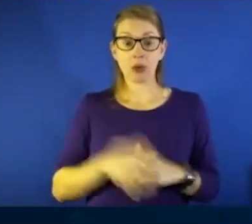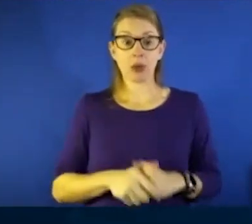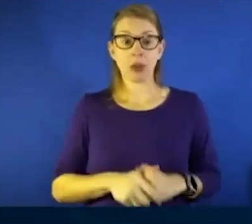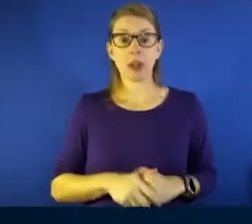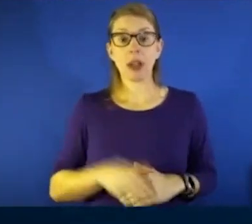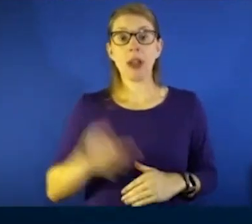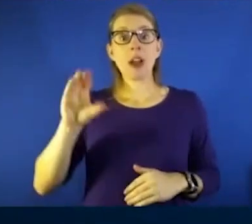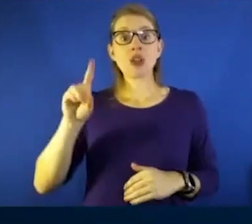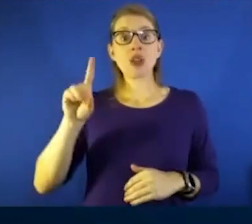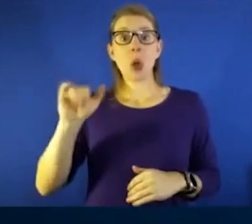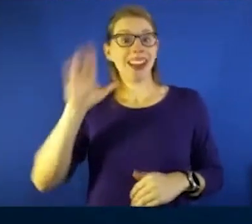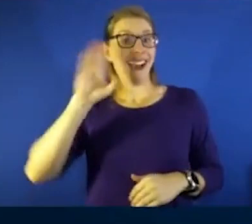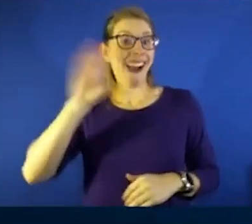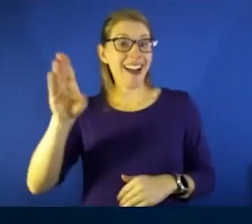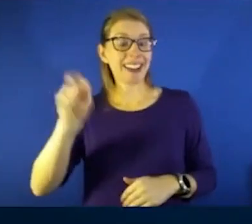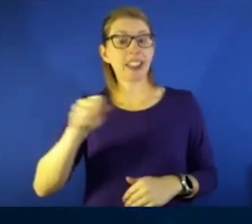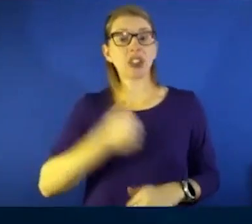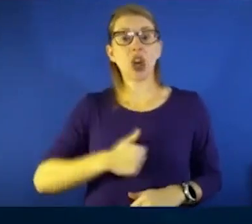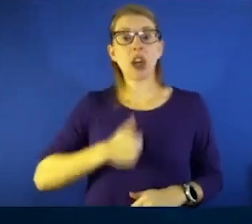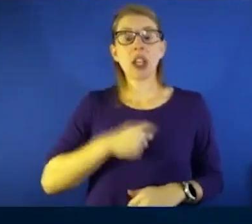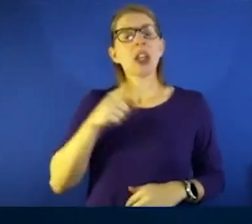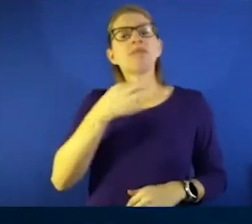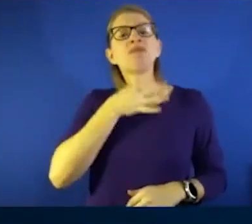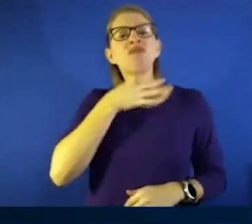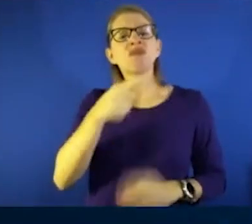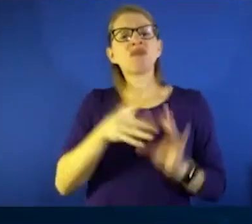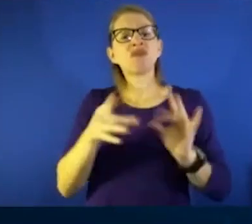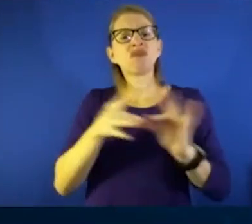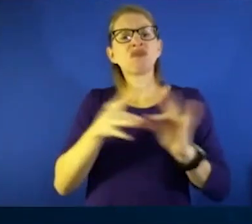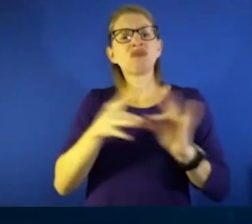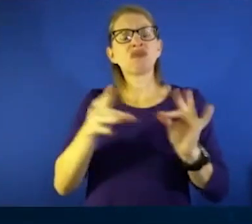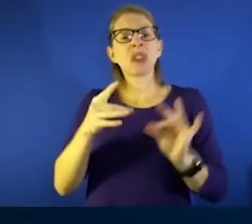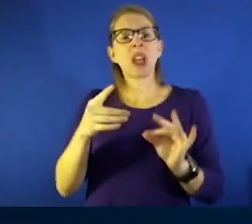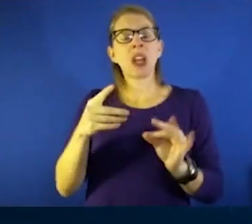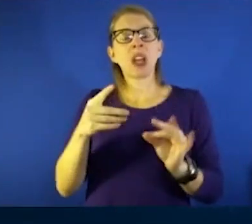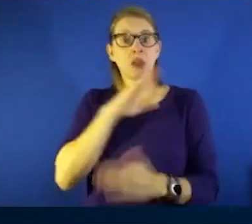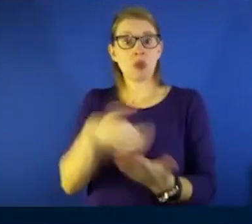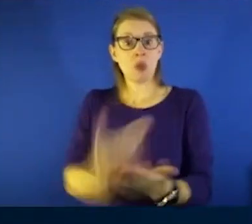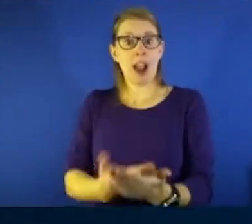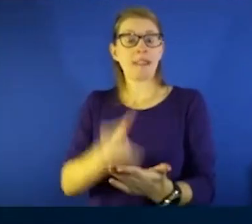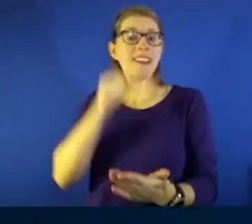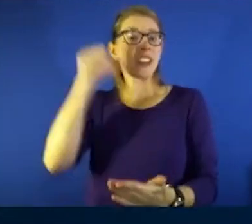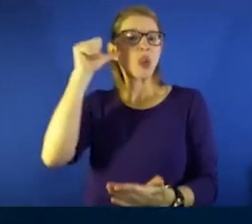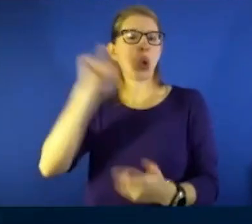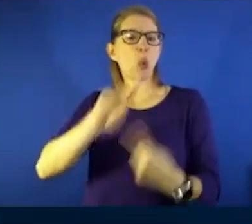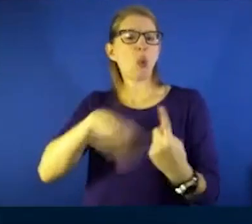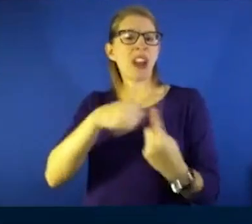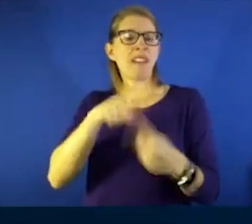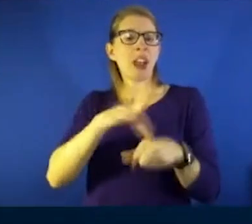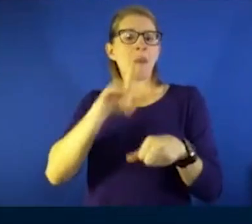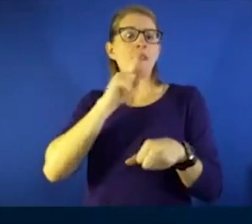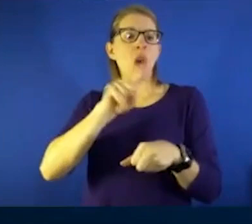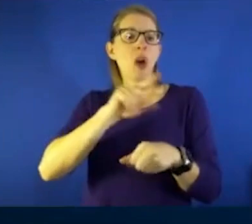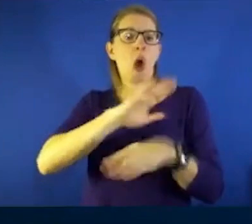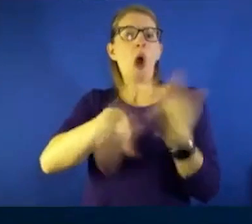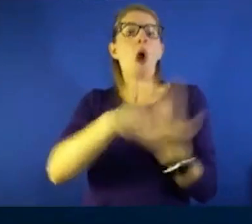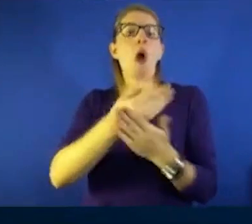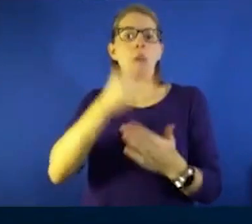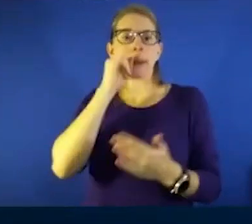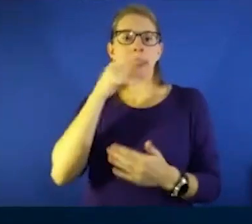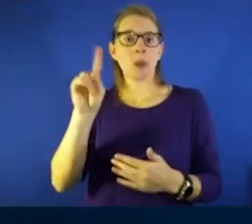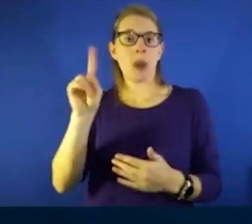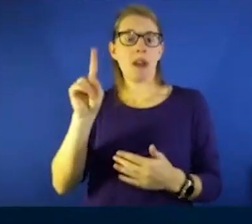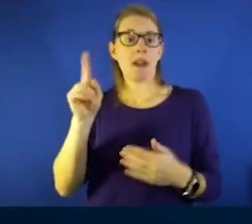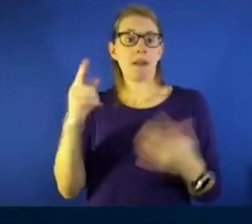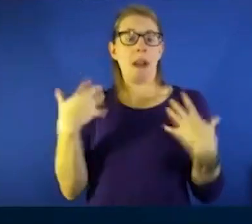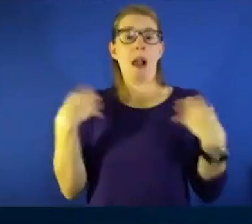Hey, sorry. Yeah, I was just curious. You mentioned that the shots came in yesterday. When will they be widely available for kids at the health system?